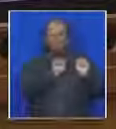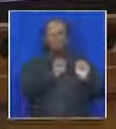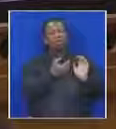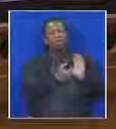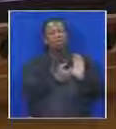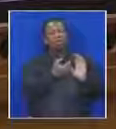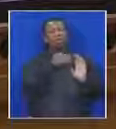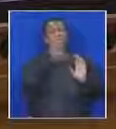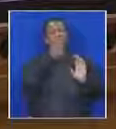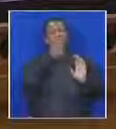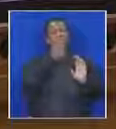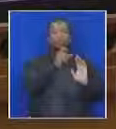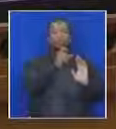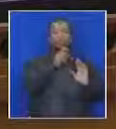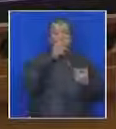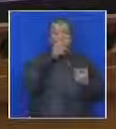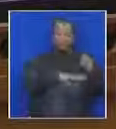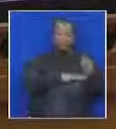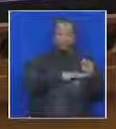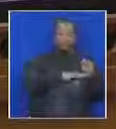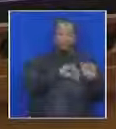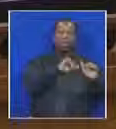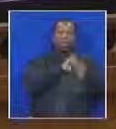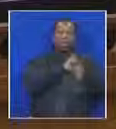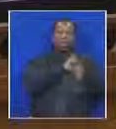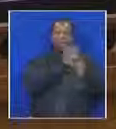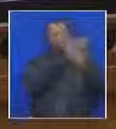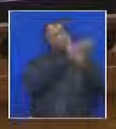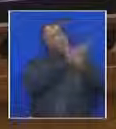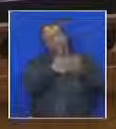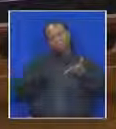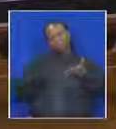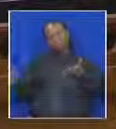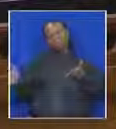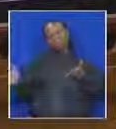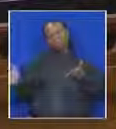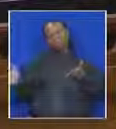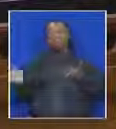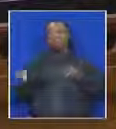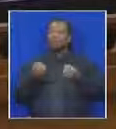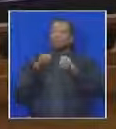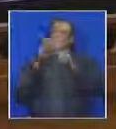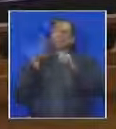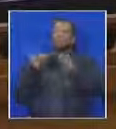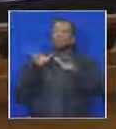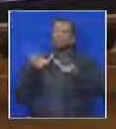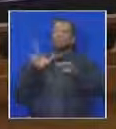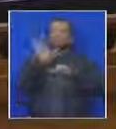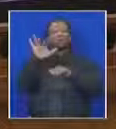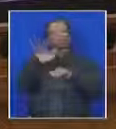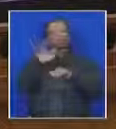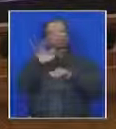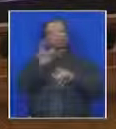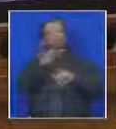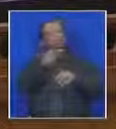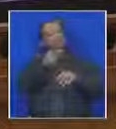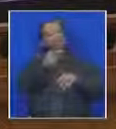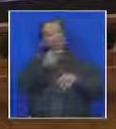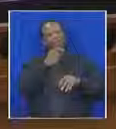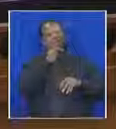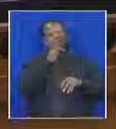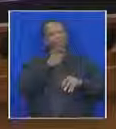impeachment. Many South Africans have long lost confidence in the leadership of this monumentally